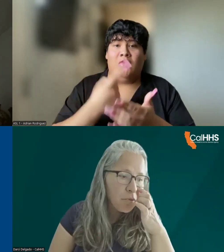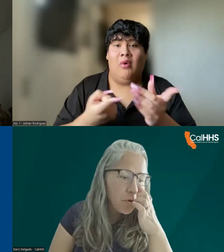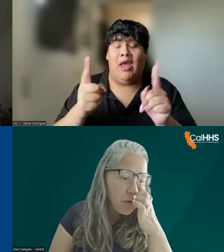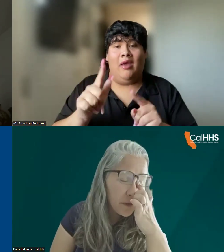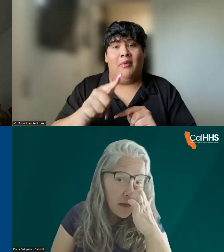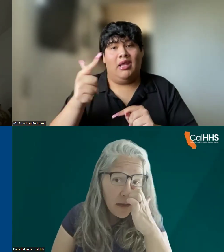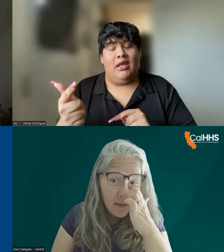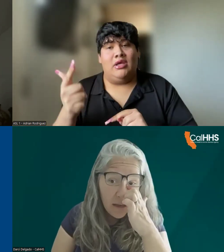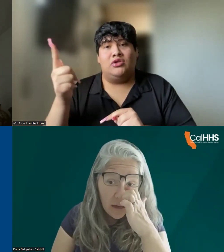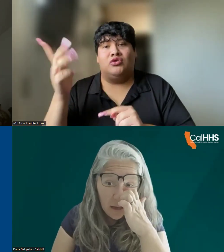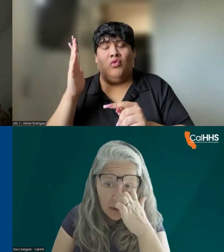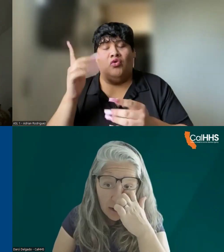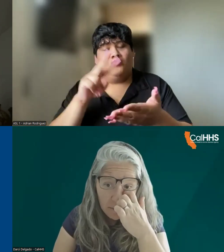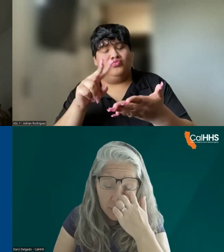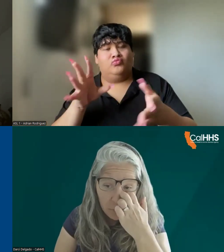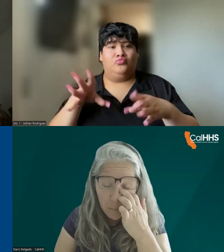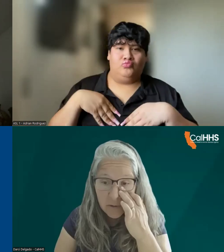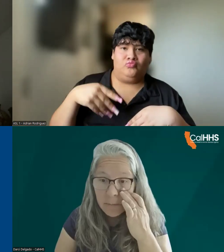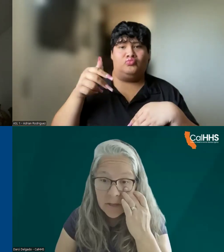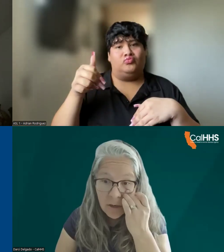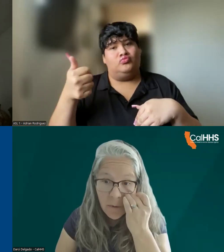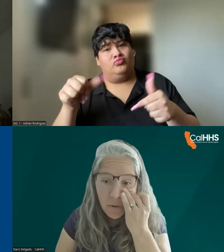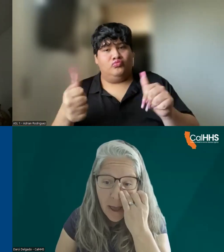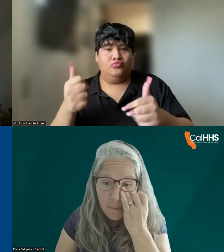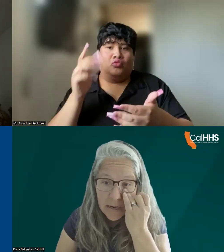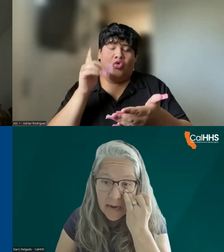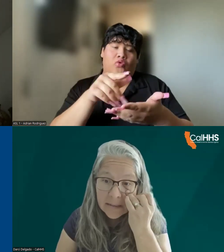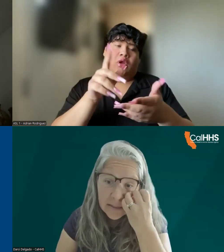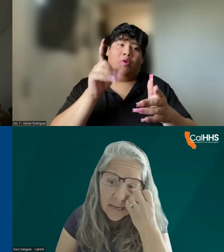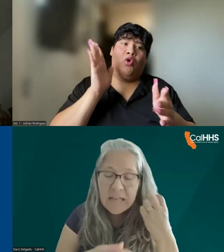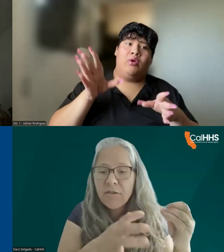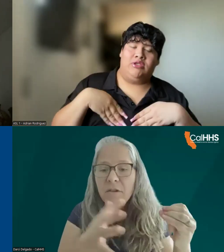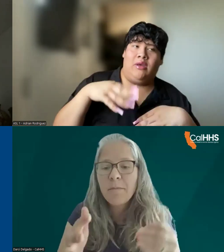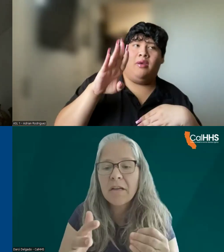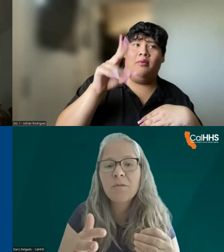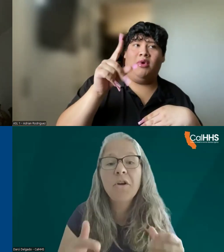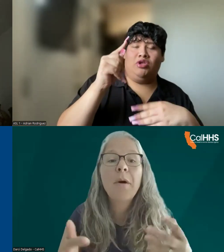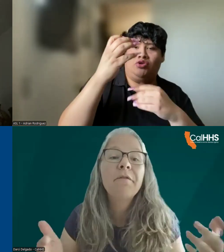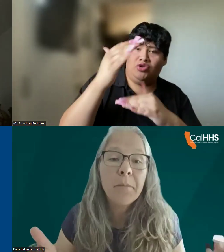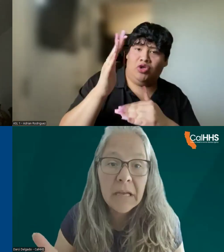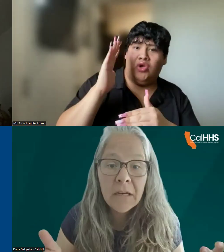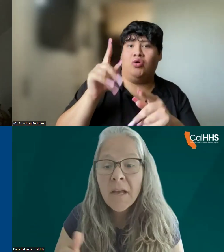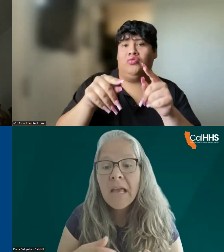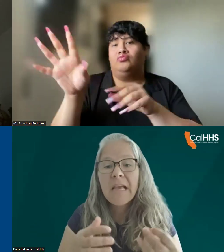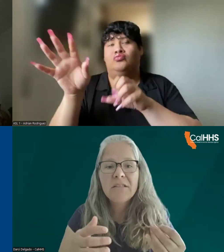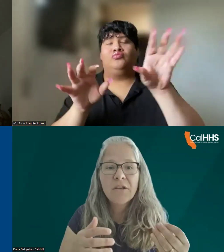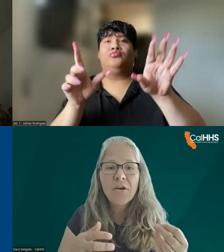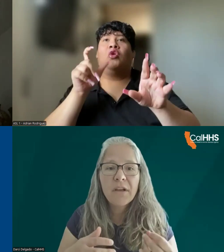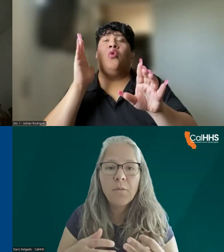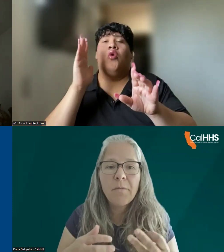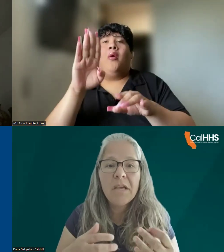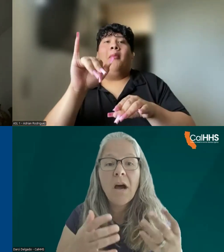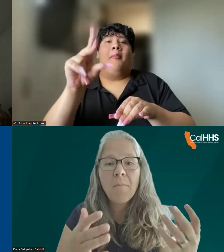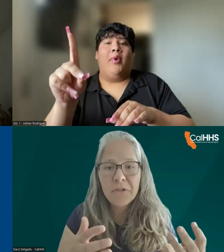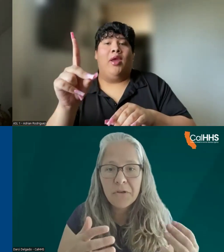CMS approves the proposed budget, what will happen next is that each of those buckets will go out for bid. And so